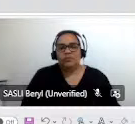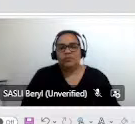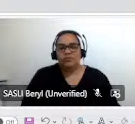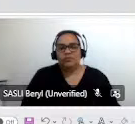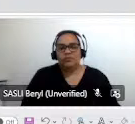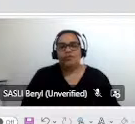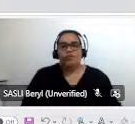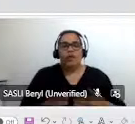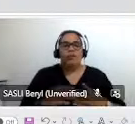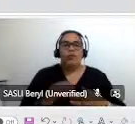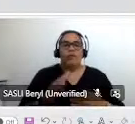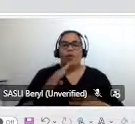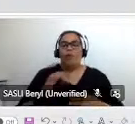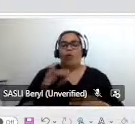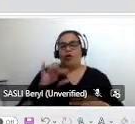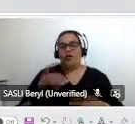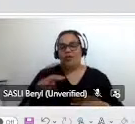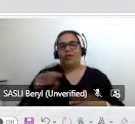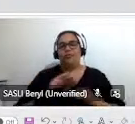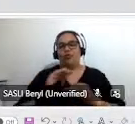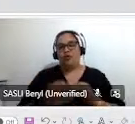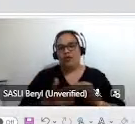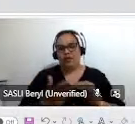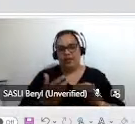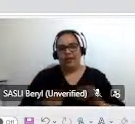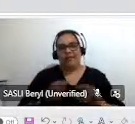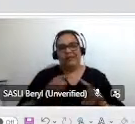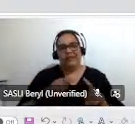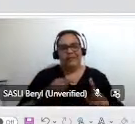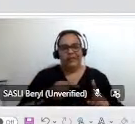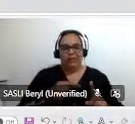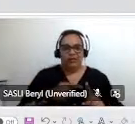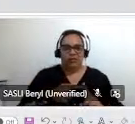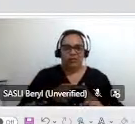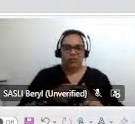Member Boyson is protected. There's